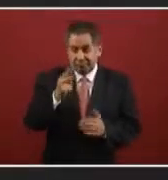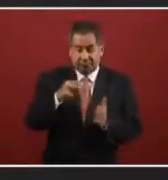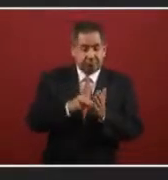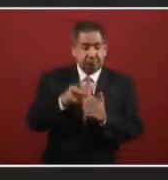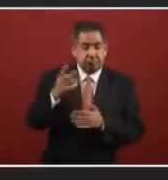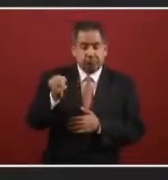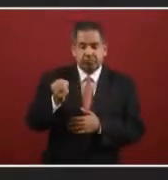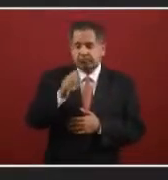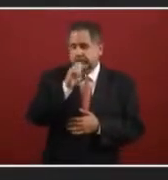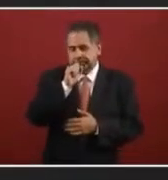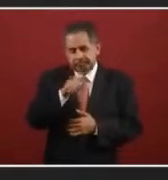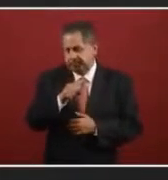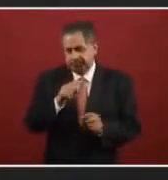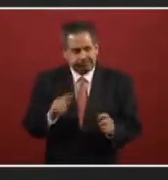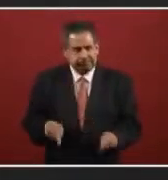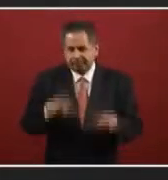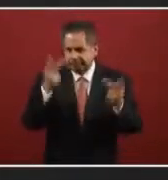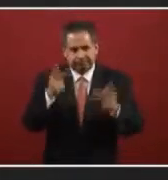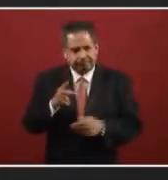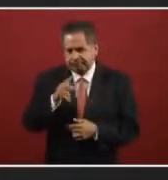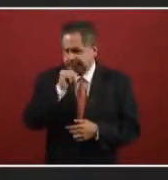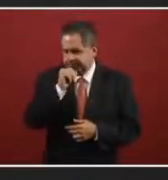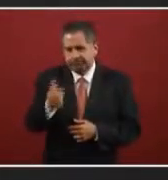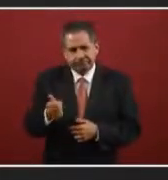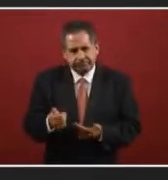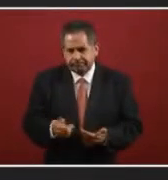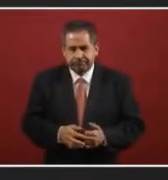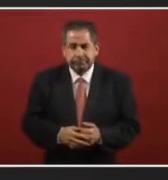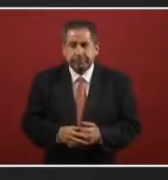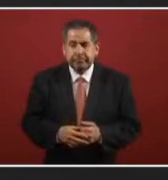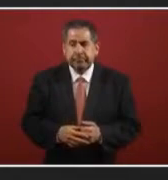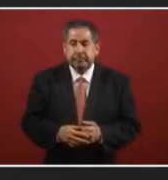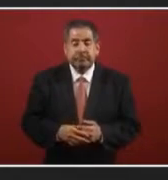This one was 2.9, also did not sell.